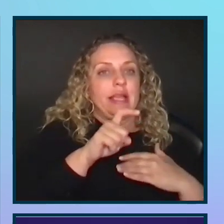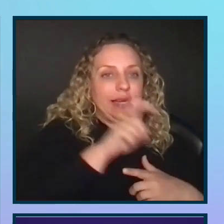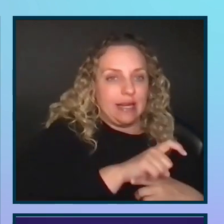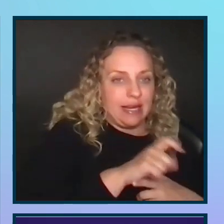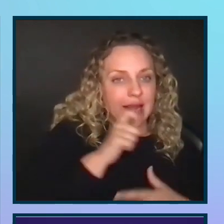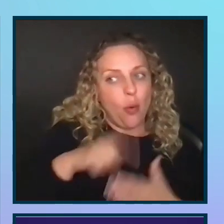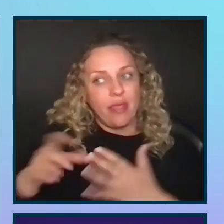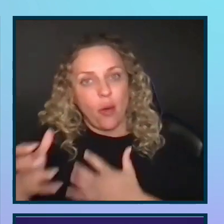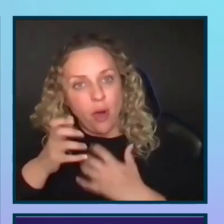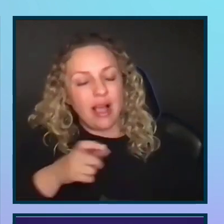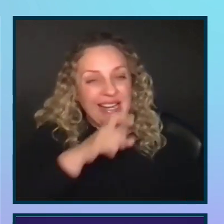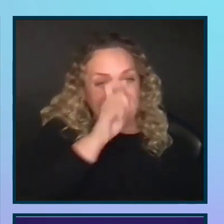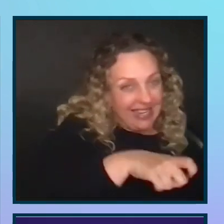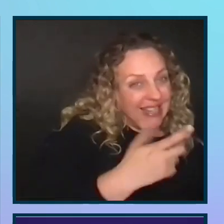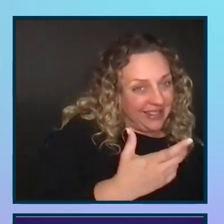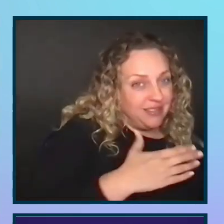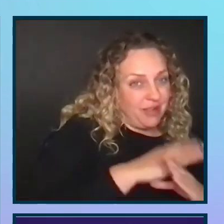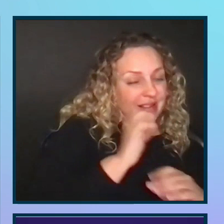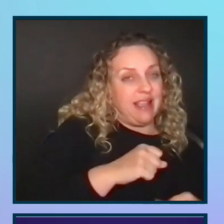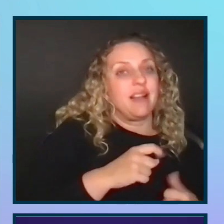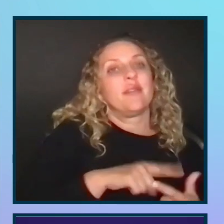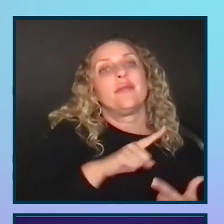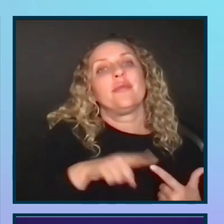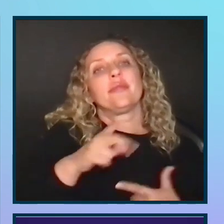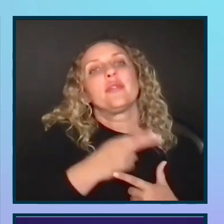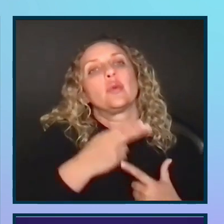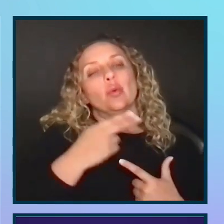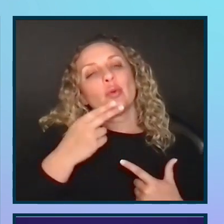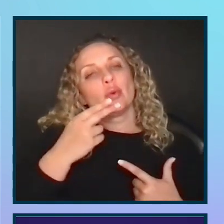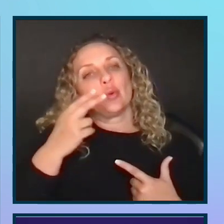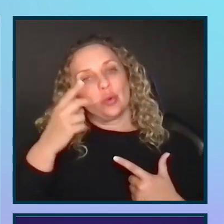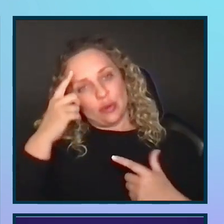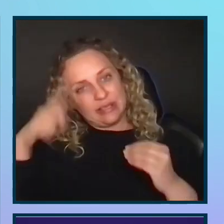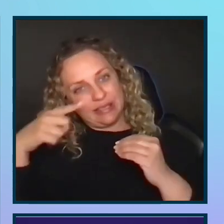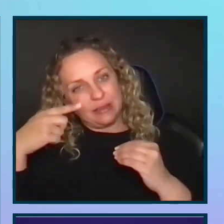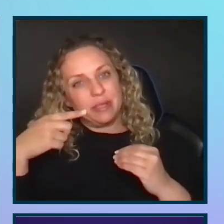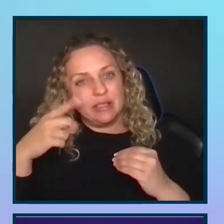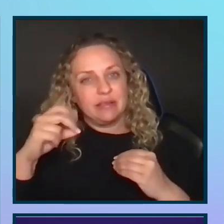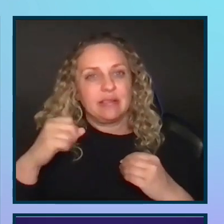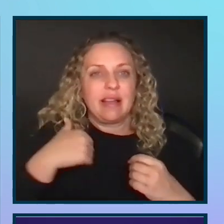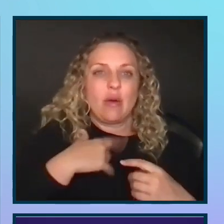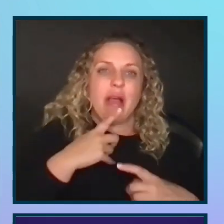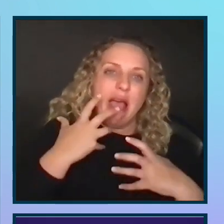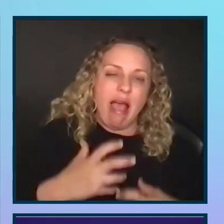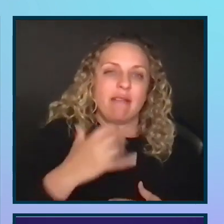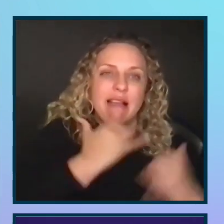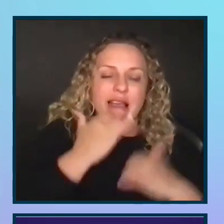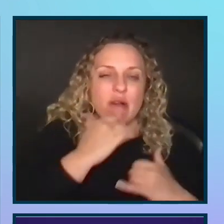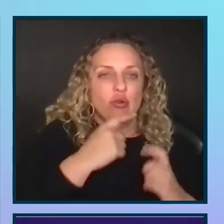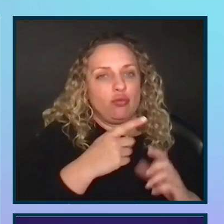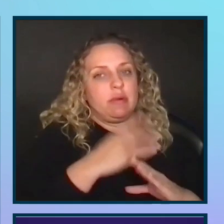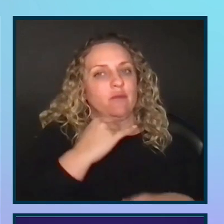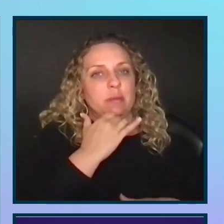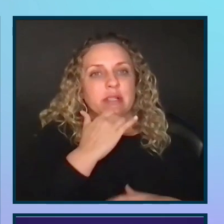want. 2, users with cognitive disabilities rely heavily on error flows to protect them from mistakes. 3, ability